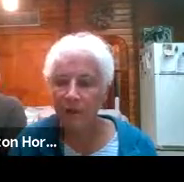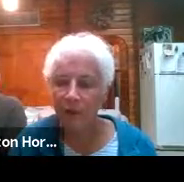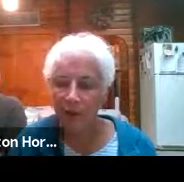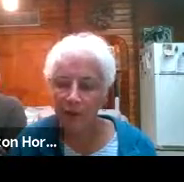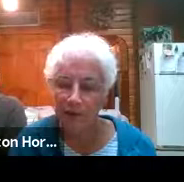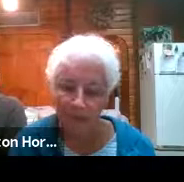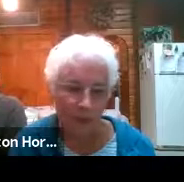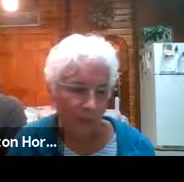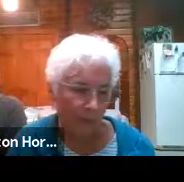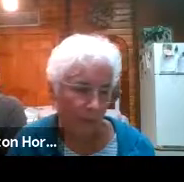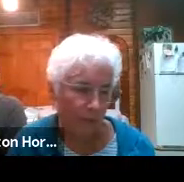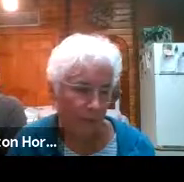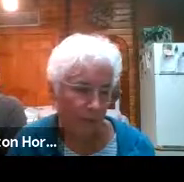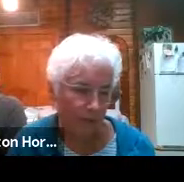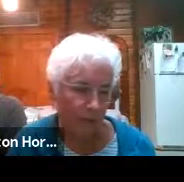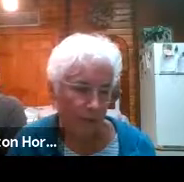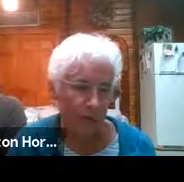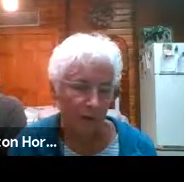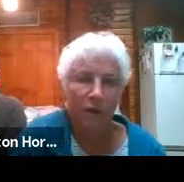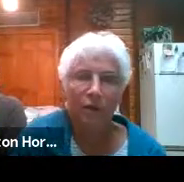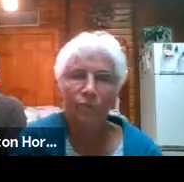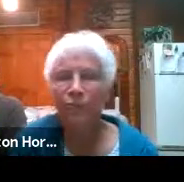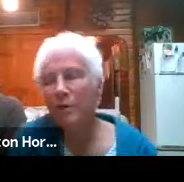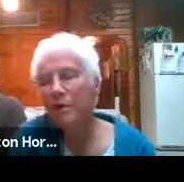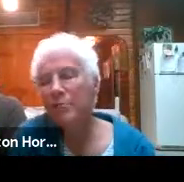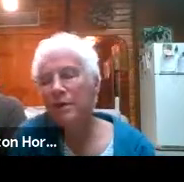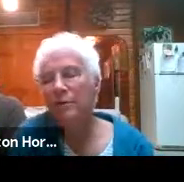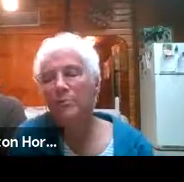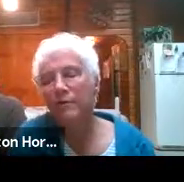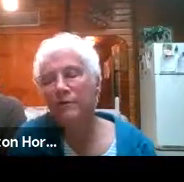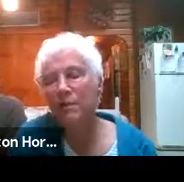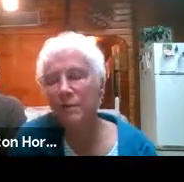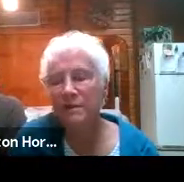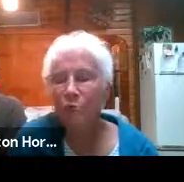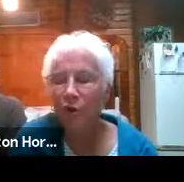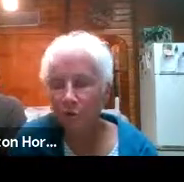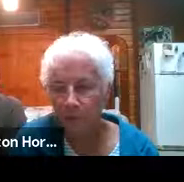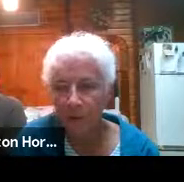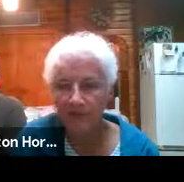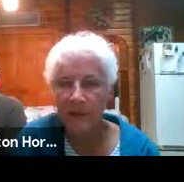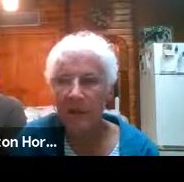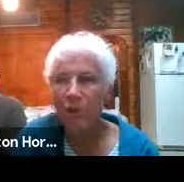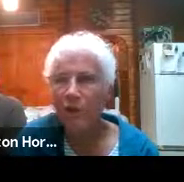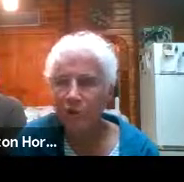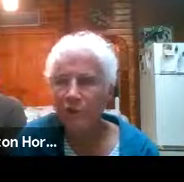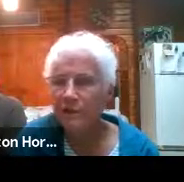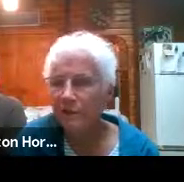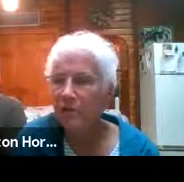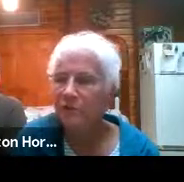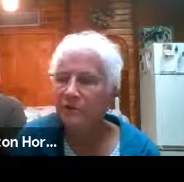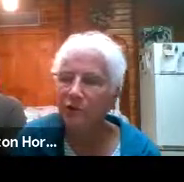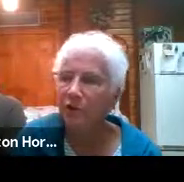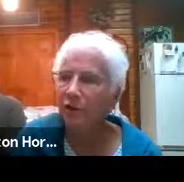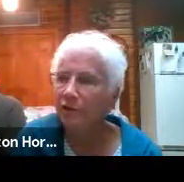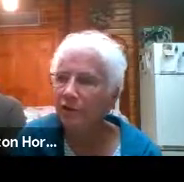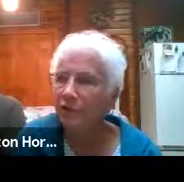in our NAMI parent, or not parent, but family support group meetings, we noticed that